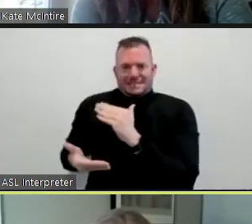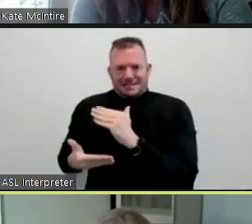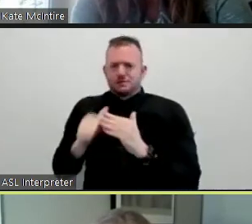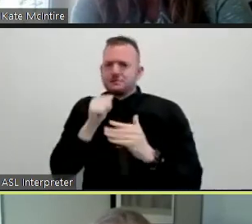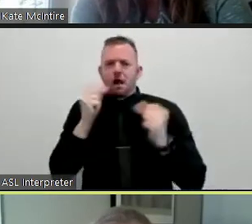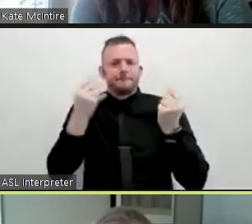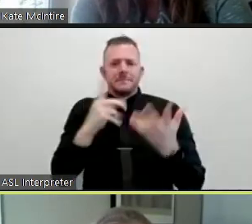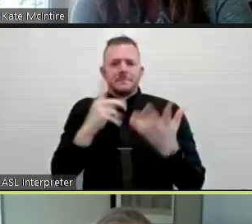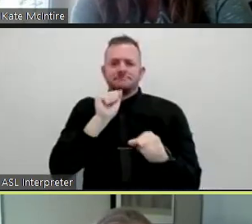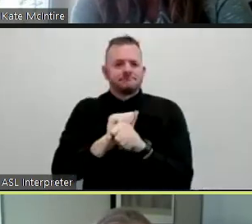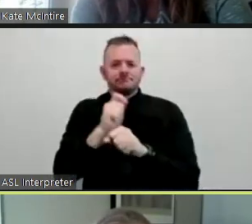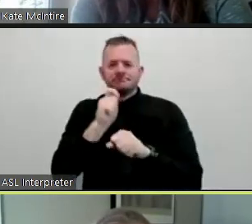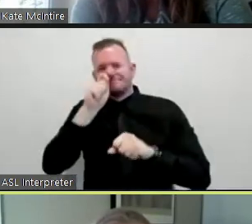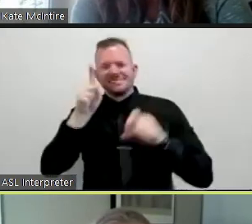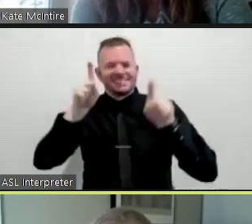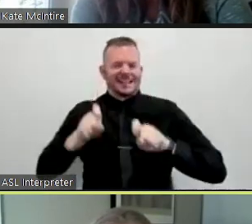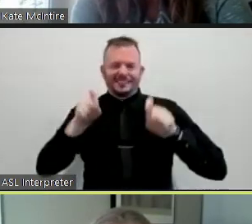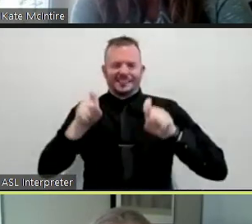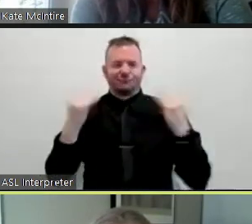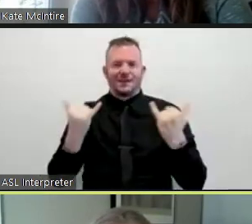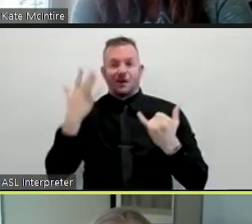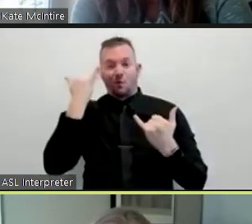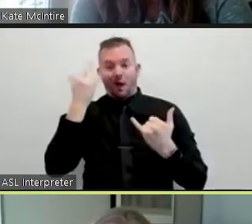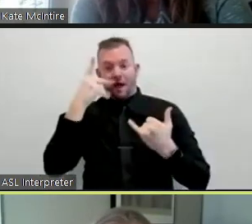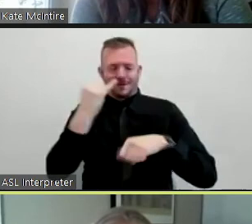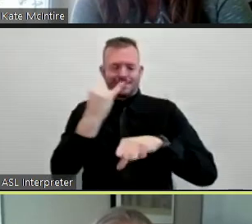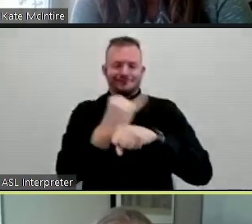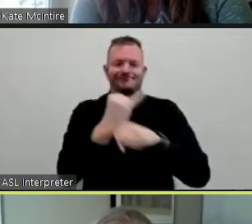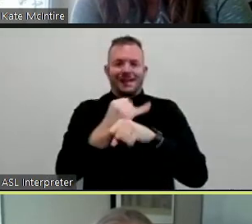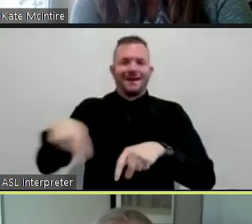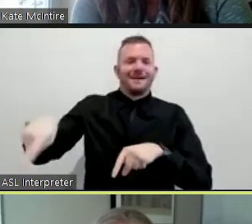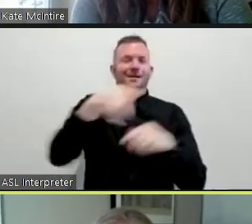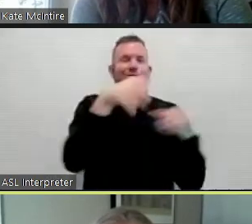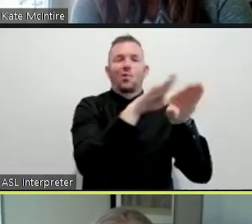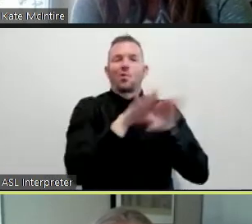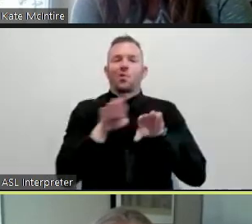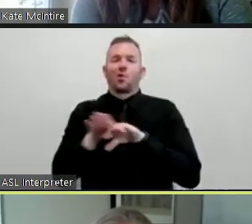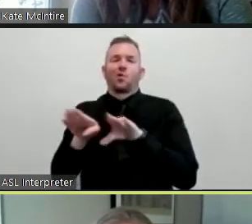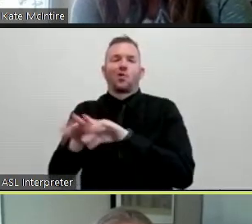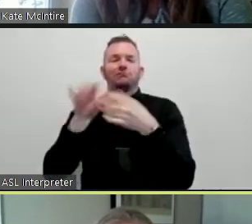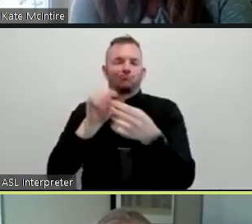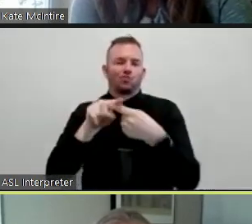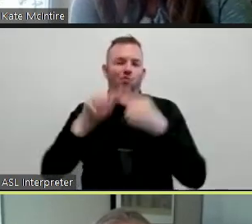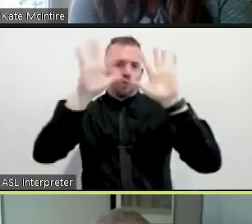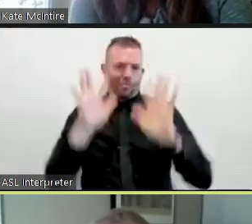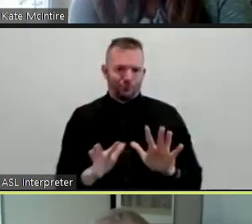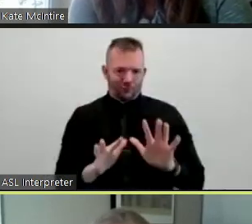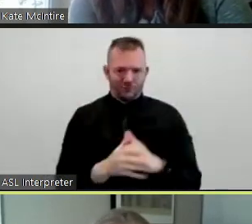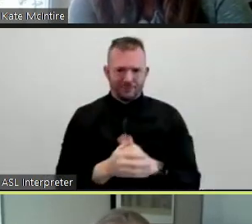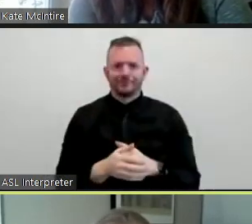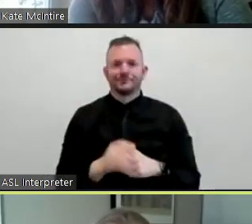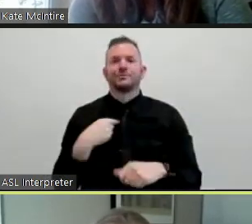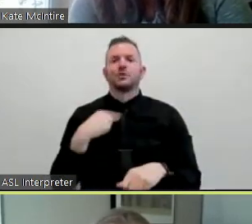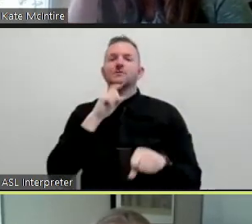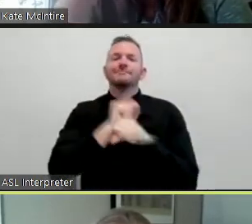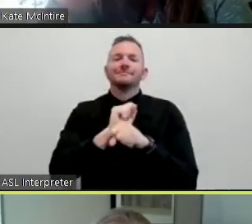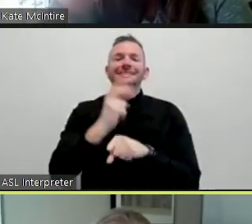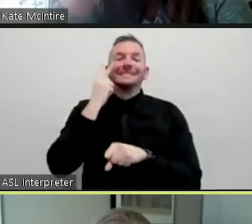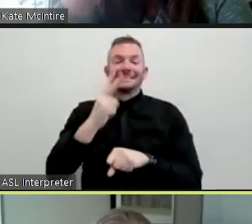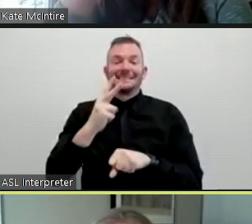because some of the community testing sites were closed due to weather. So we did see probably a little bit of an artificial dip in our case counts, but you can